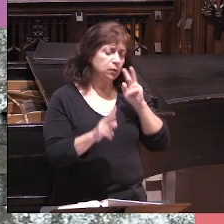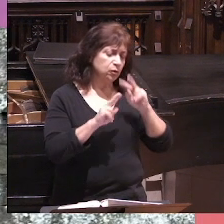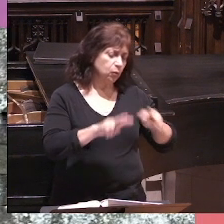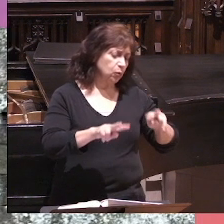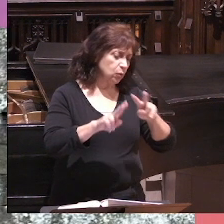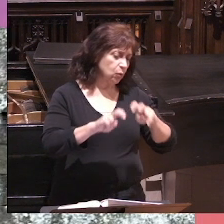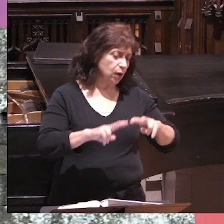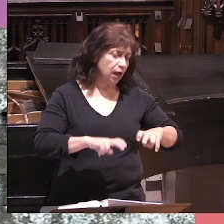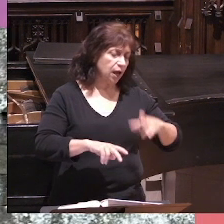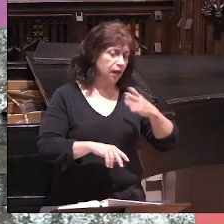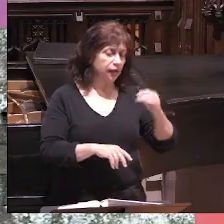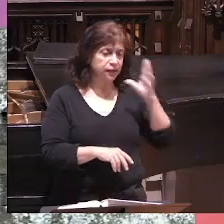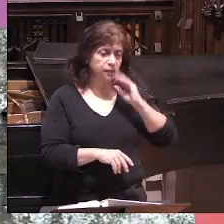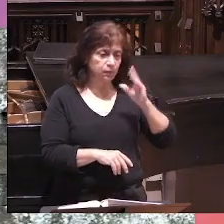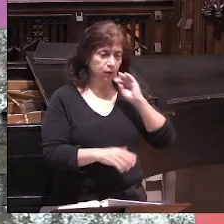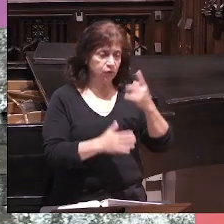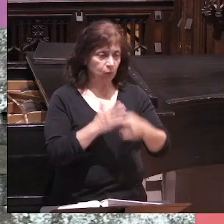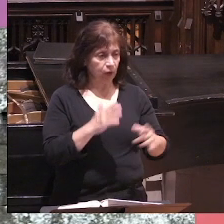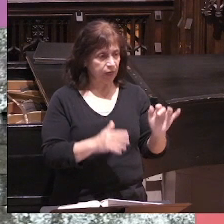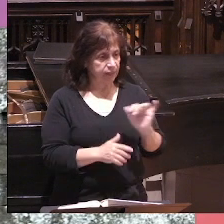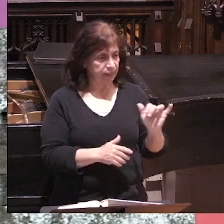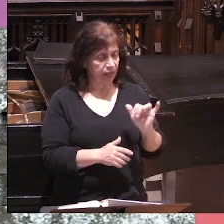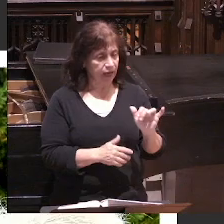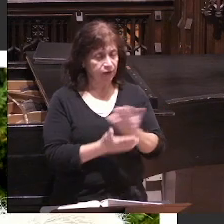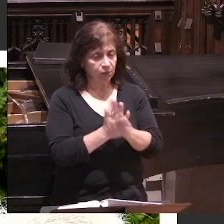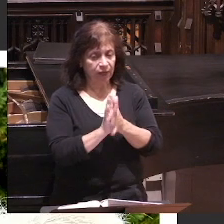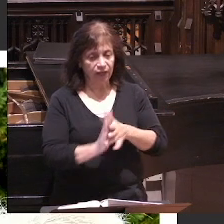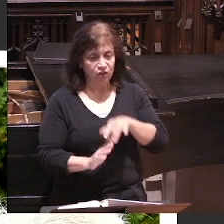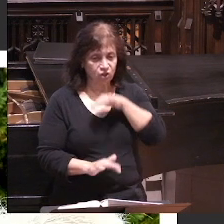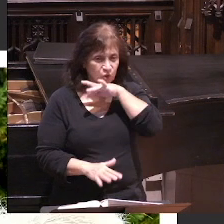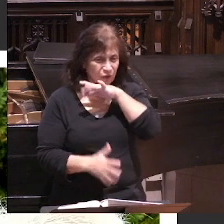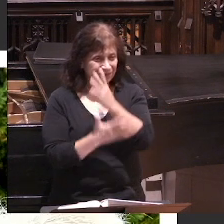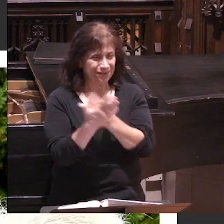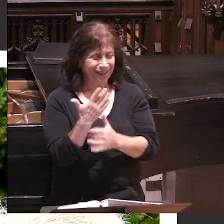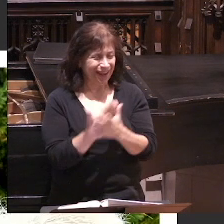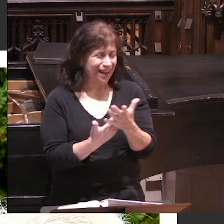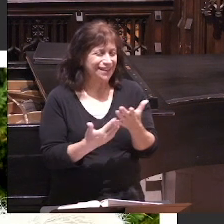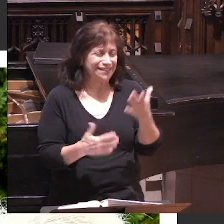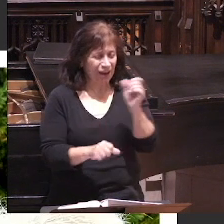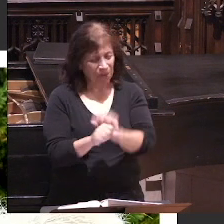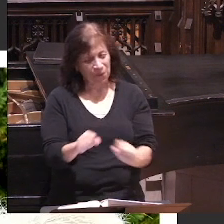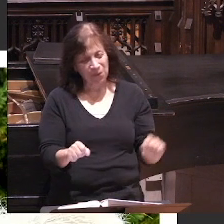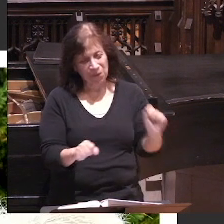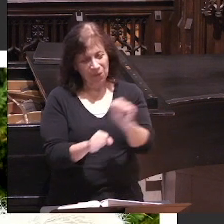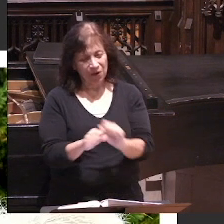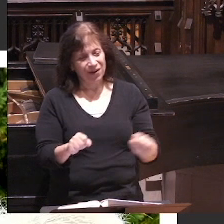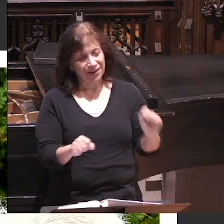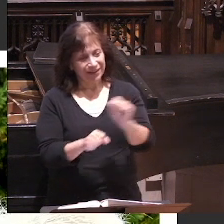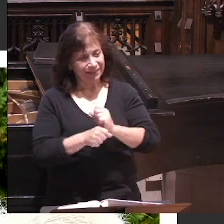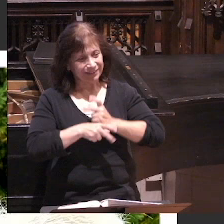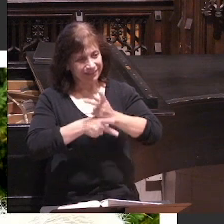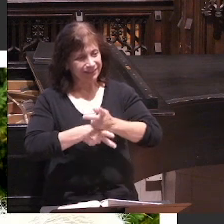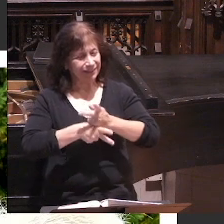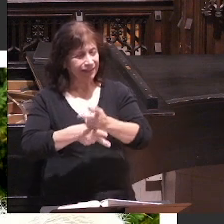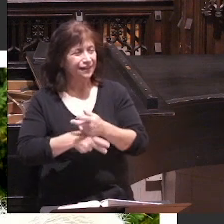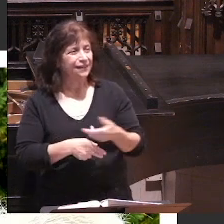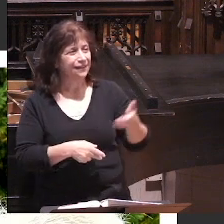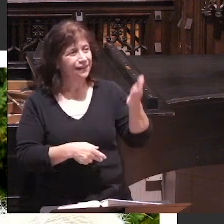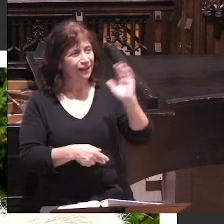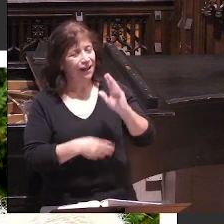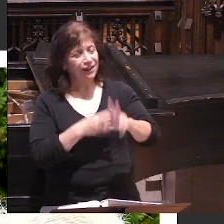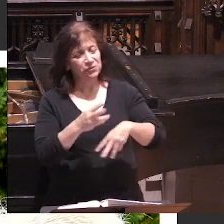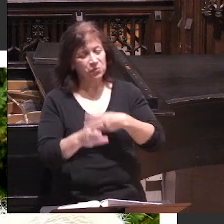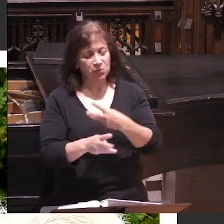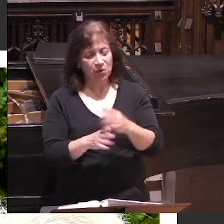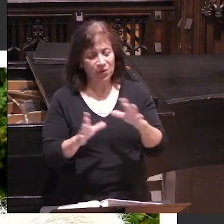experience what it was like to get our hands dirty, to work in God's creation,